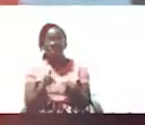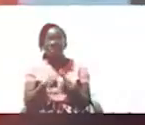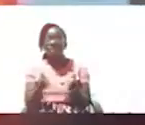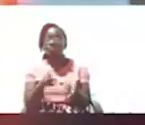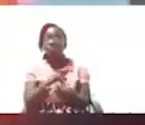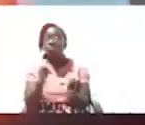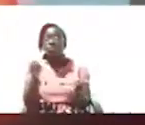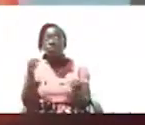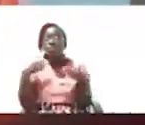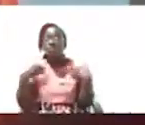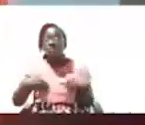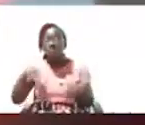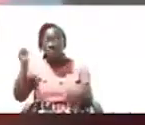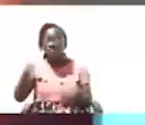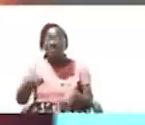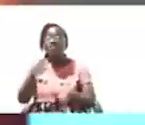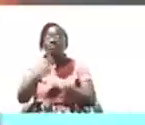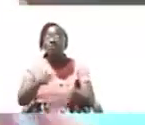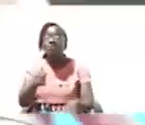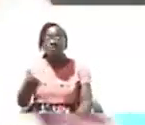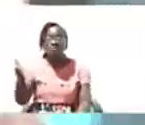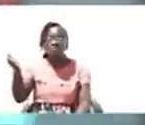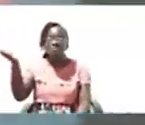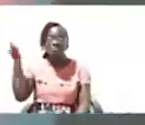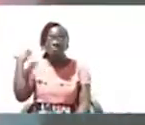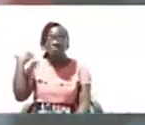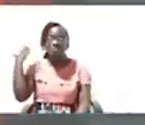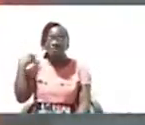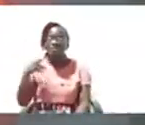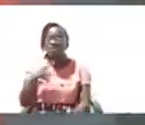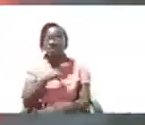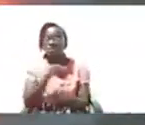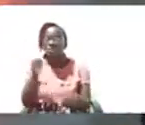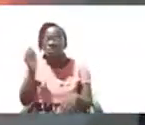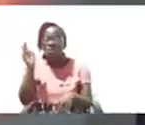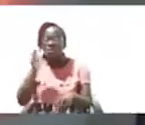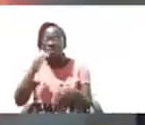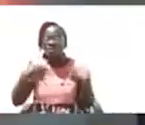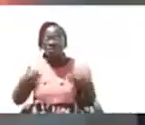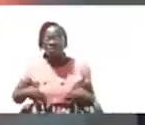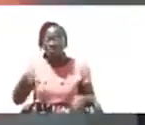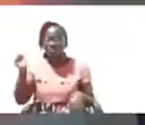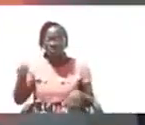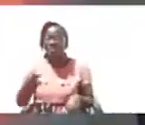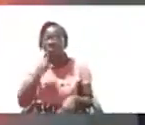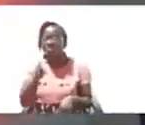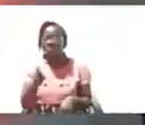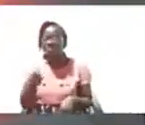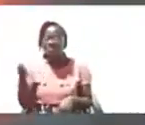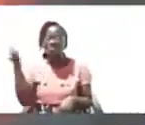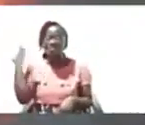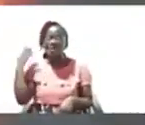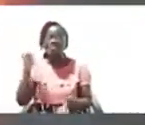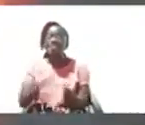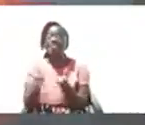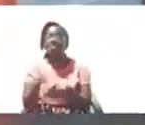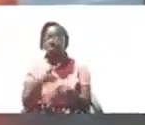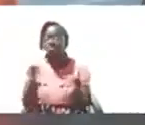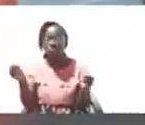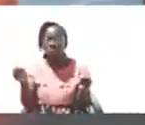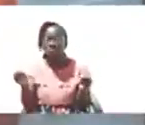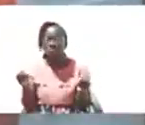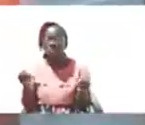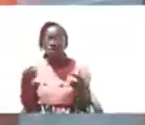Nobody can call him immediate past. Nobody can say the former Jesus. Jesus retired. Nobody can